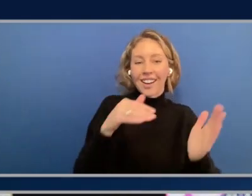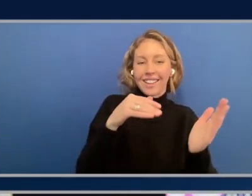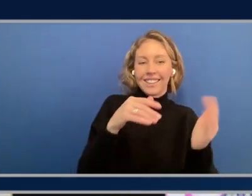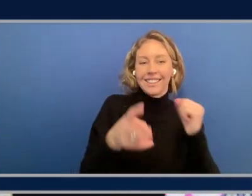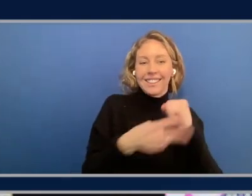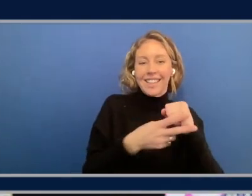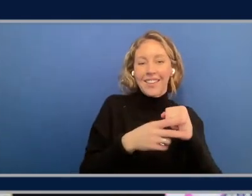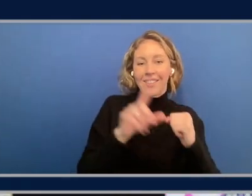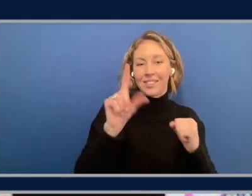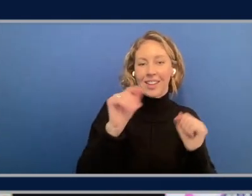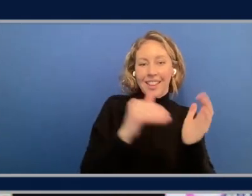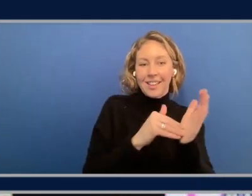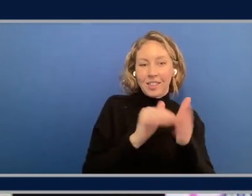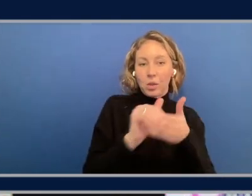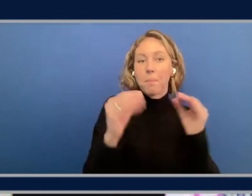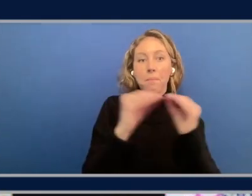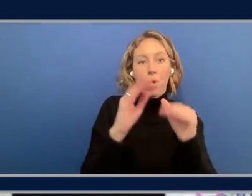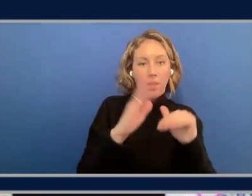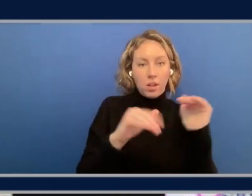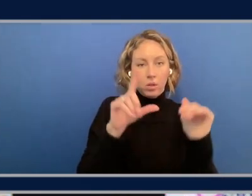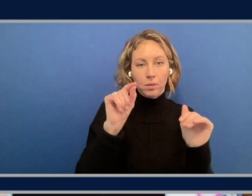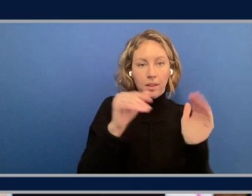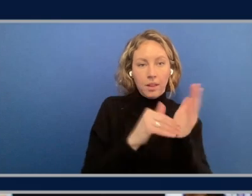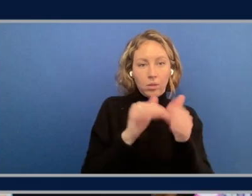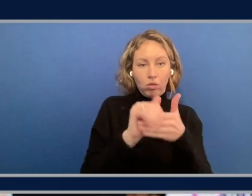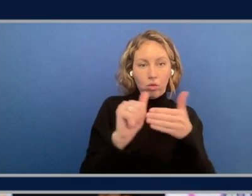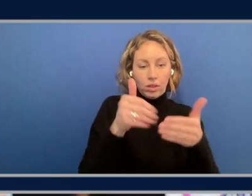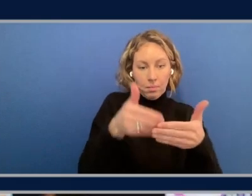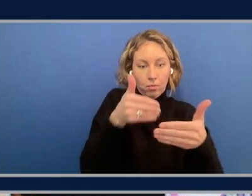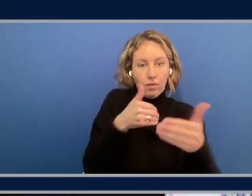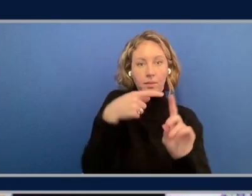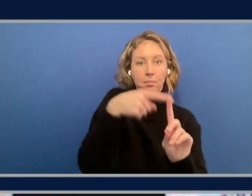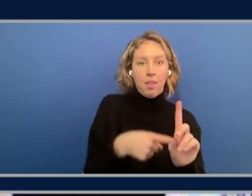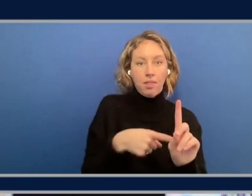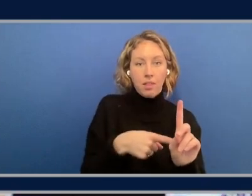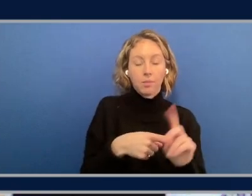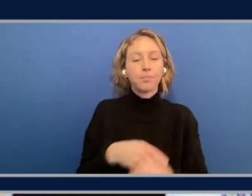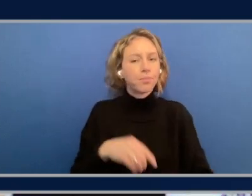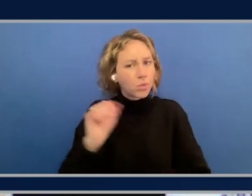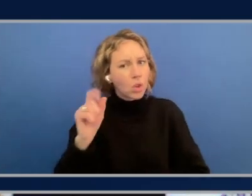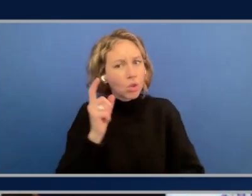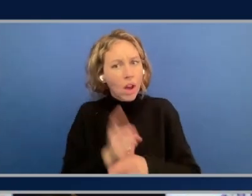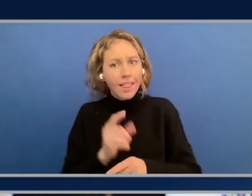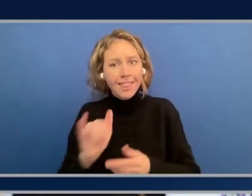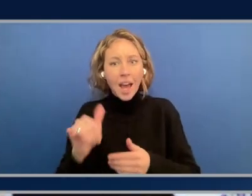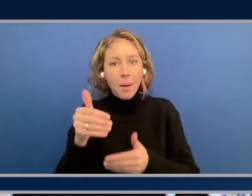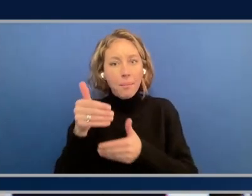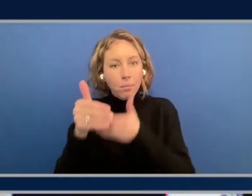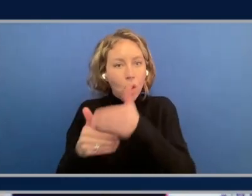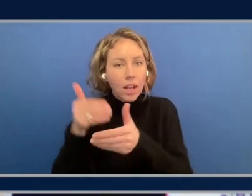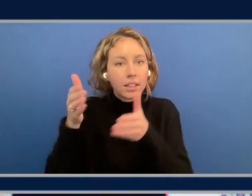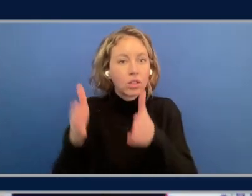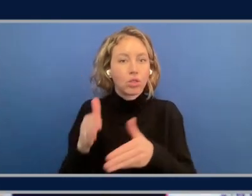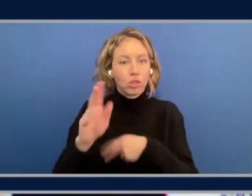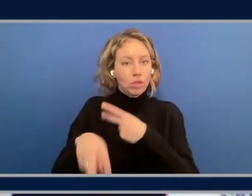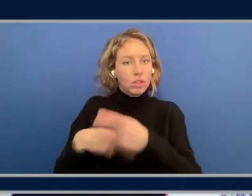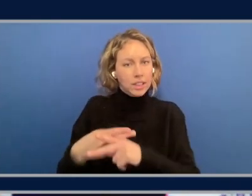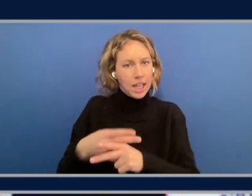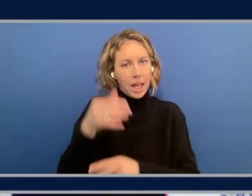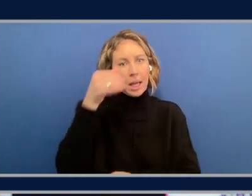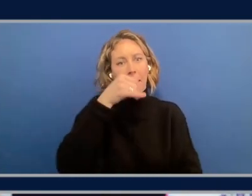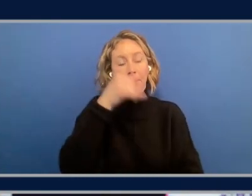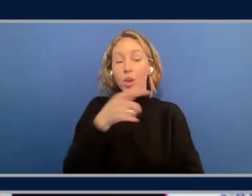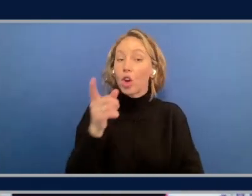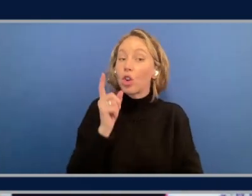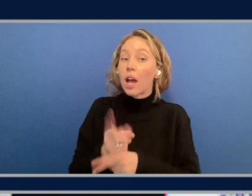20K the previous month. So that's significant. Yeah, especially when I see the processor type spend here Yeah. as well. Yeah. Yeah, so this really helps